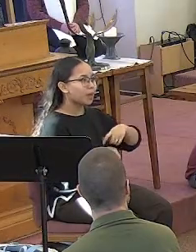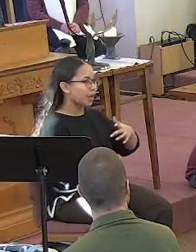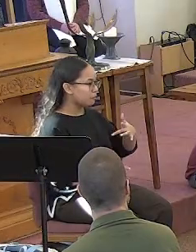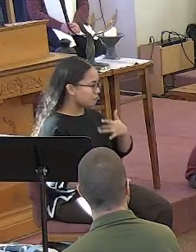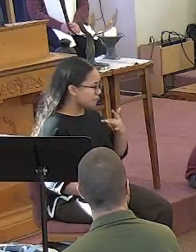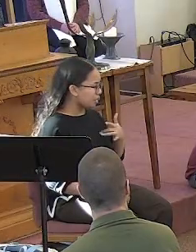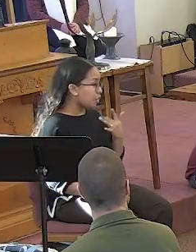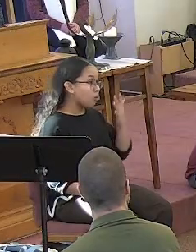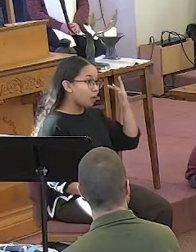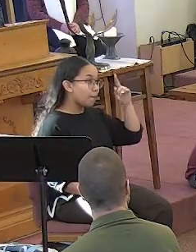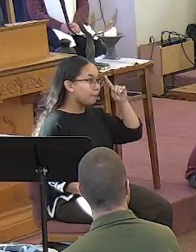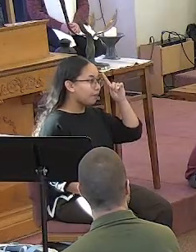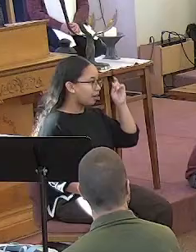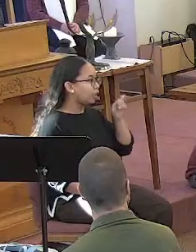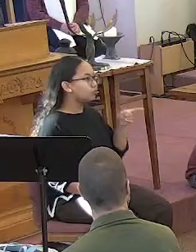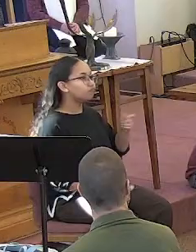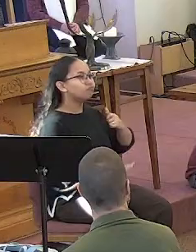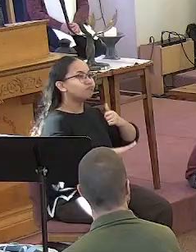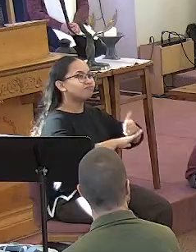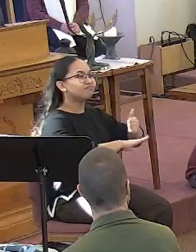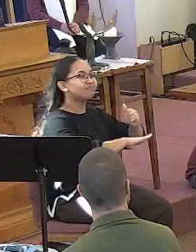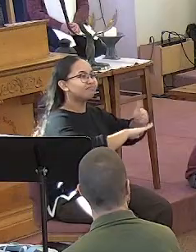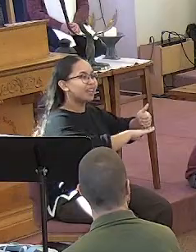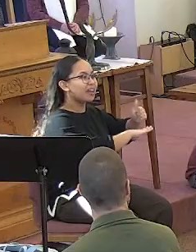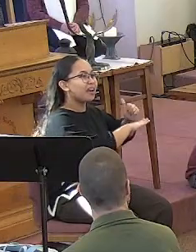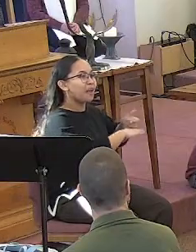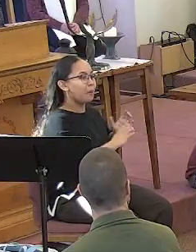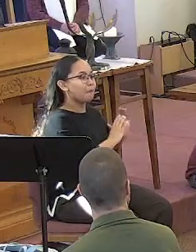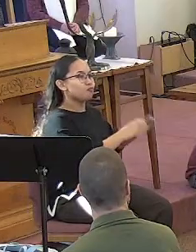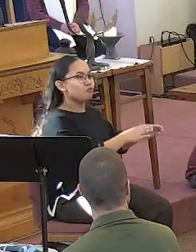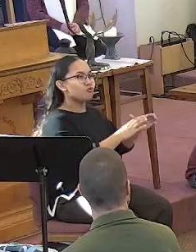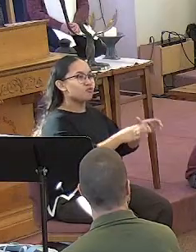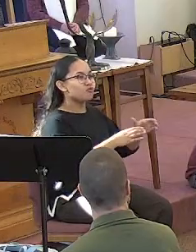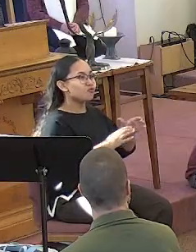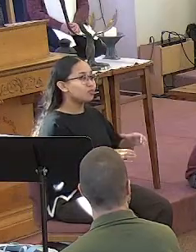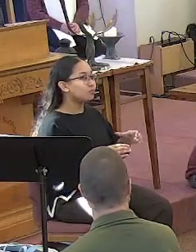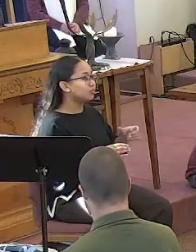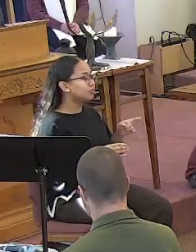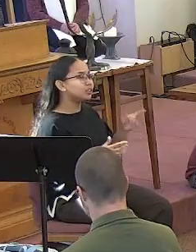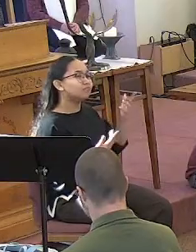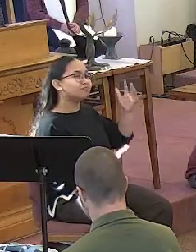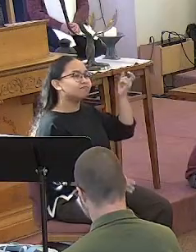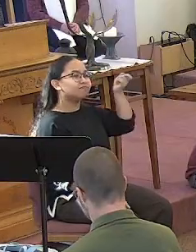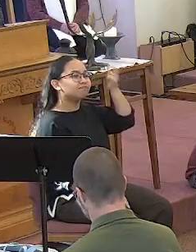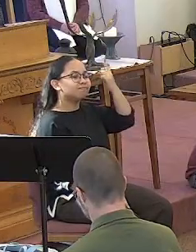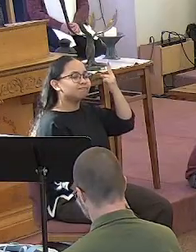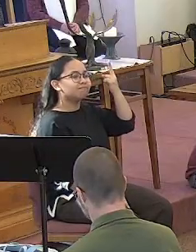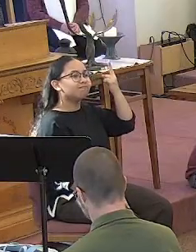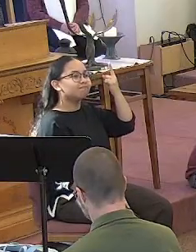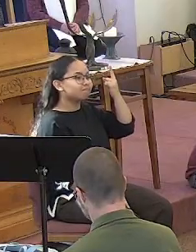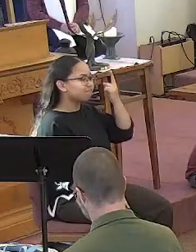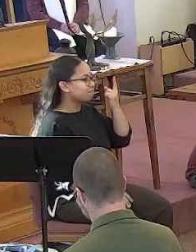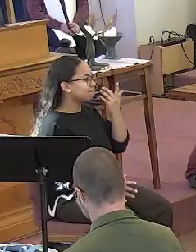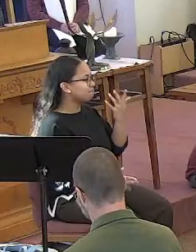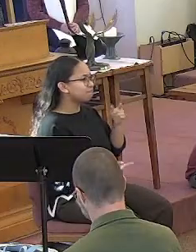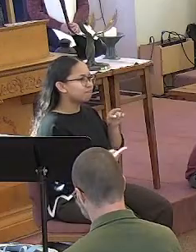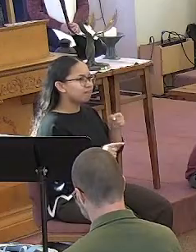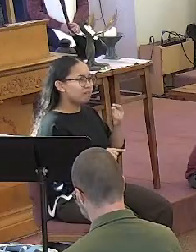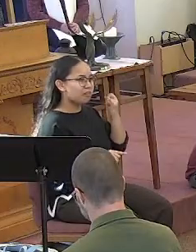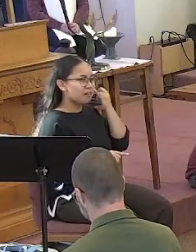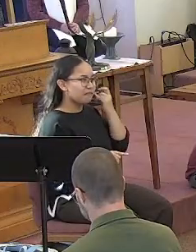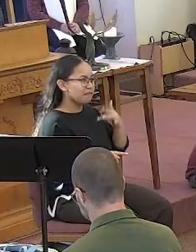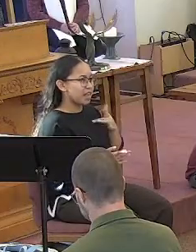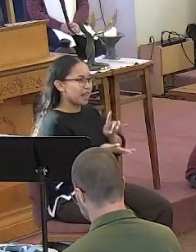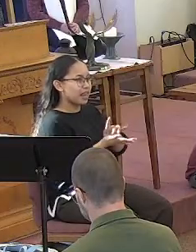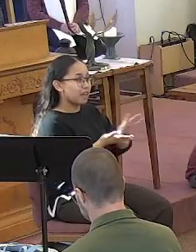was busy making groups of her own. Fanny knew how much it hurt to be left out, and she knew it would be a lot easier and more